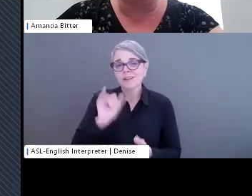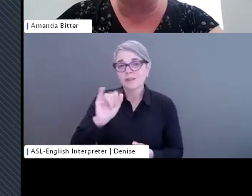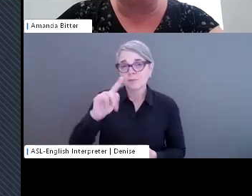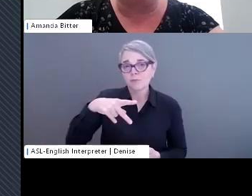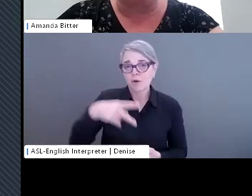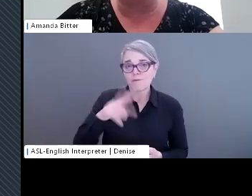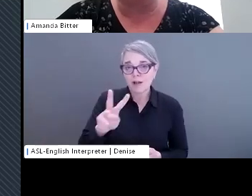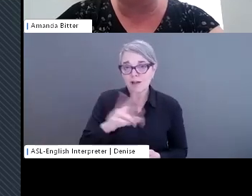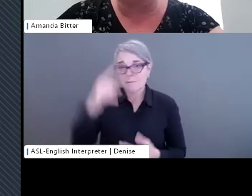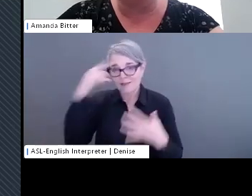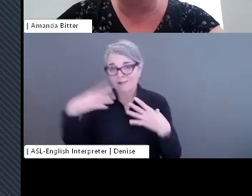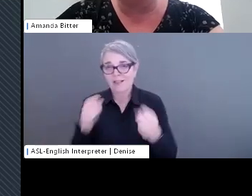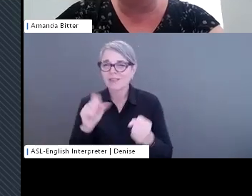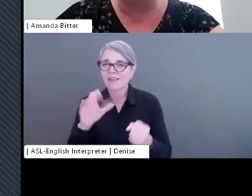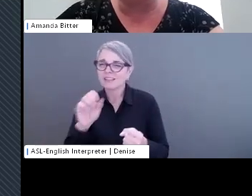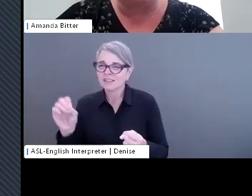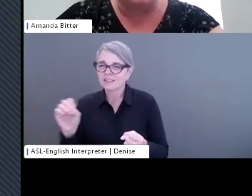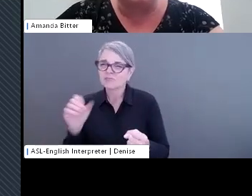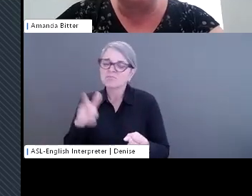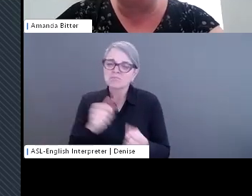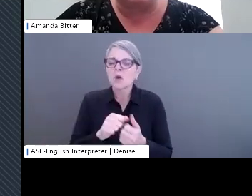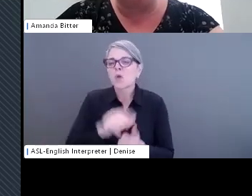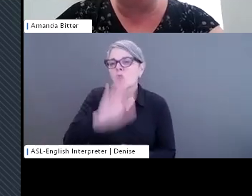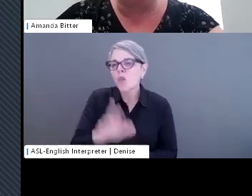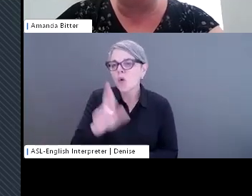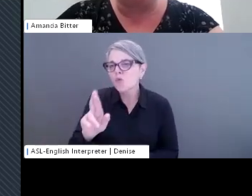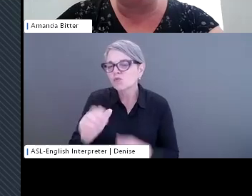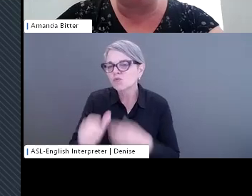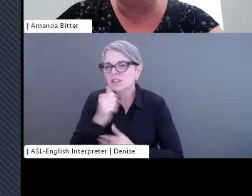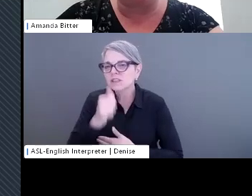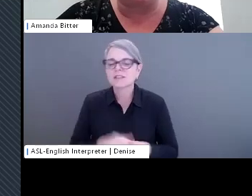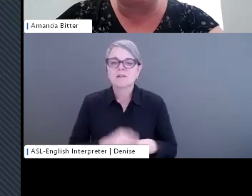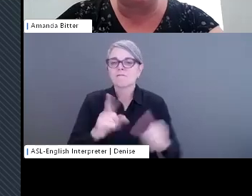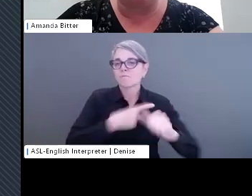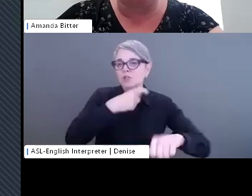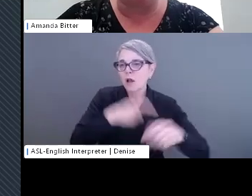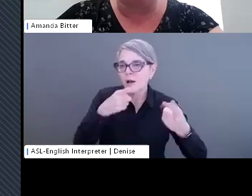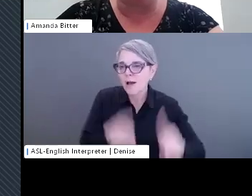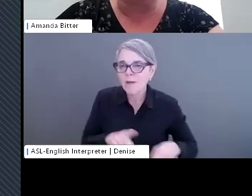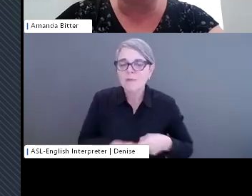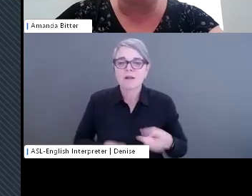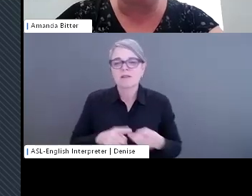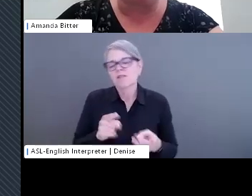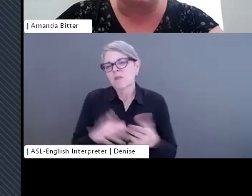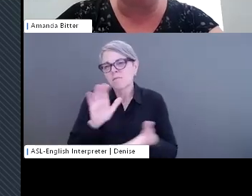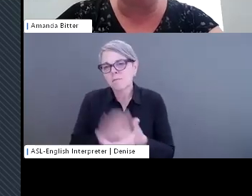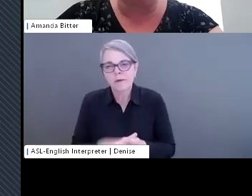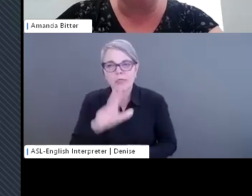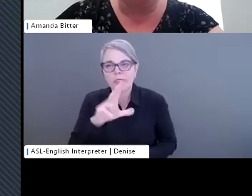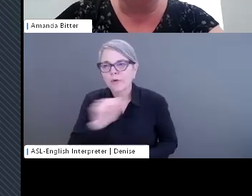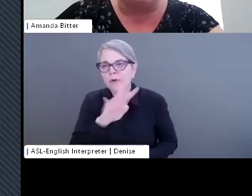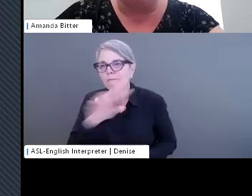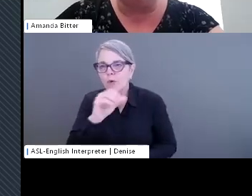are relatively low risk. So first offense, right? People have been married 30, 40 years. They have no history of intimate partner